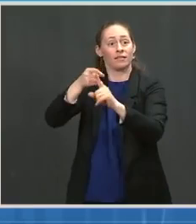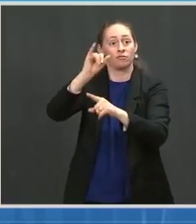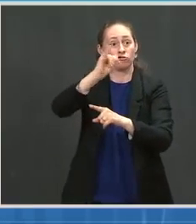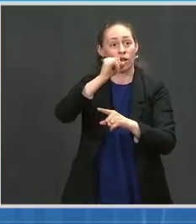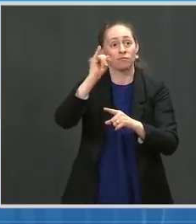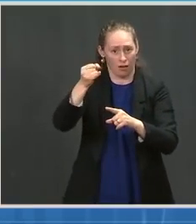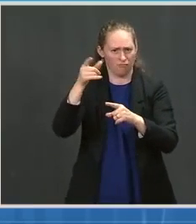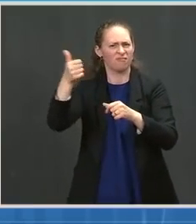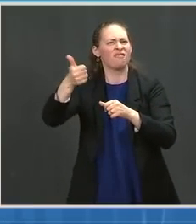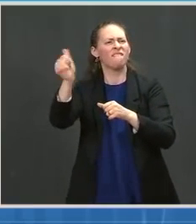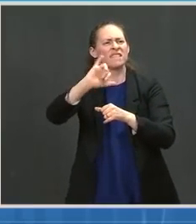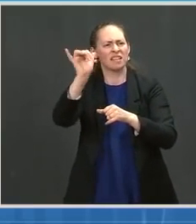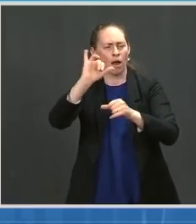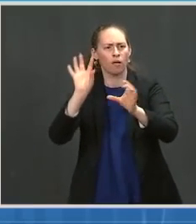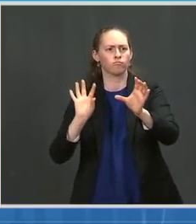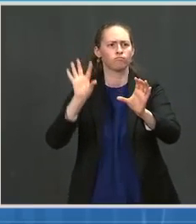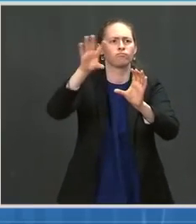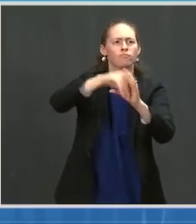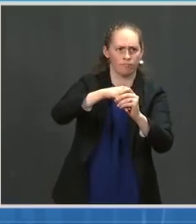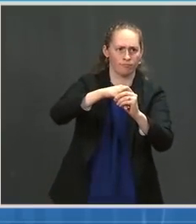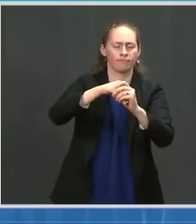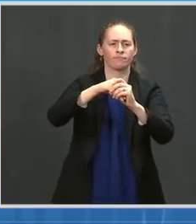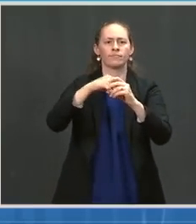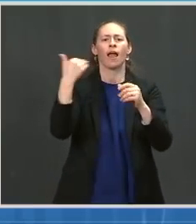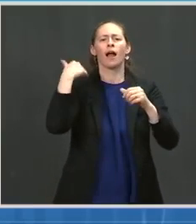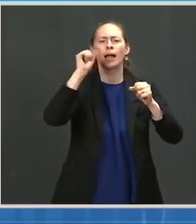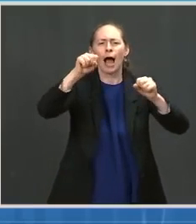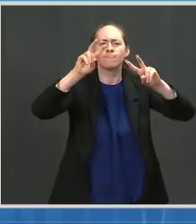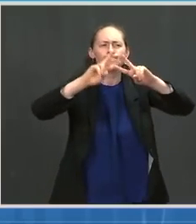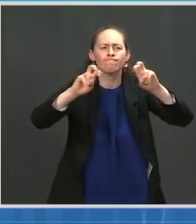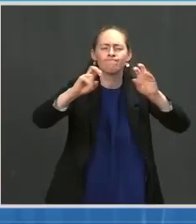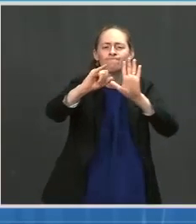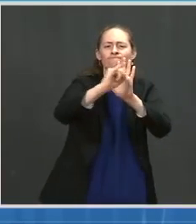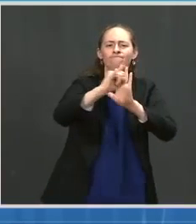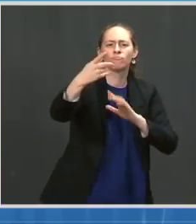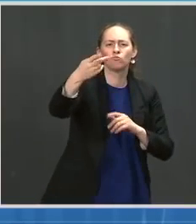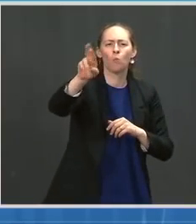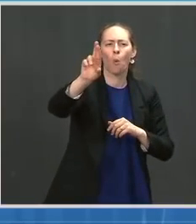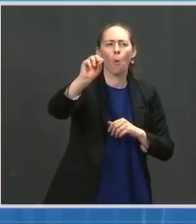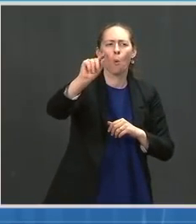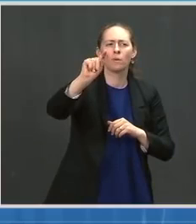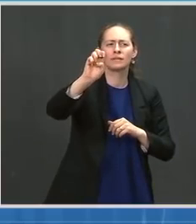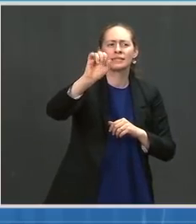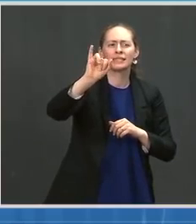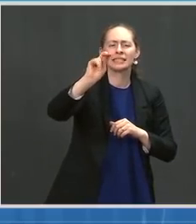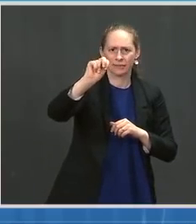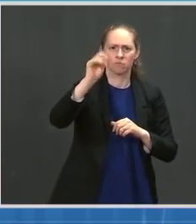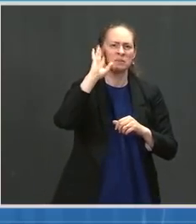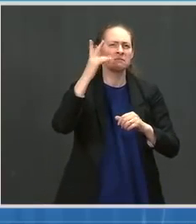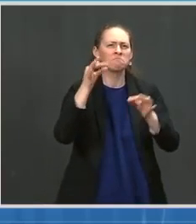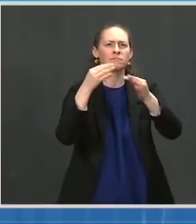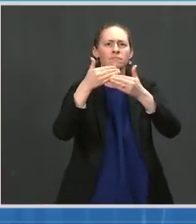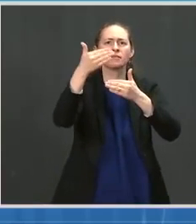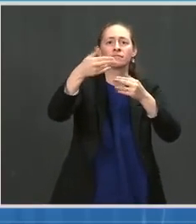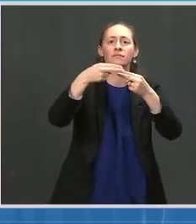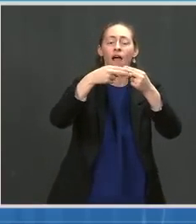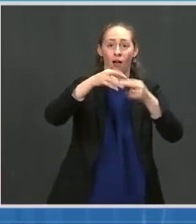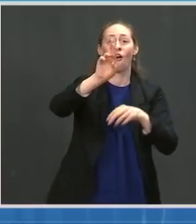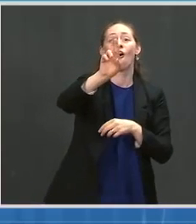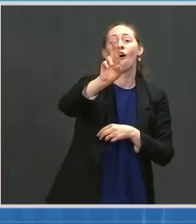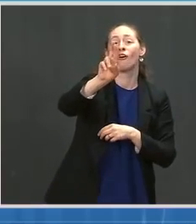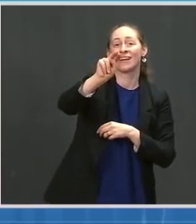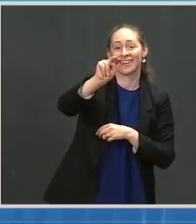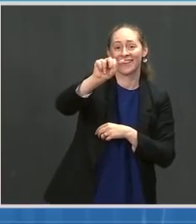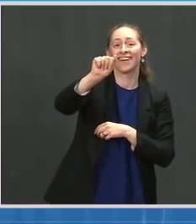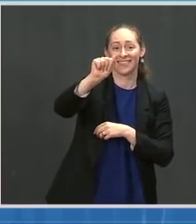as Novavax, and a number of others shown on the right-hand part of the slide. Next slide.